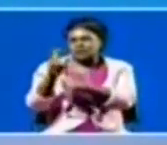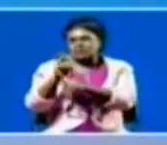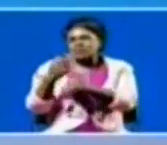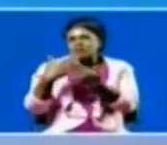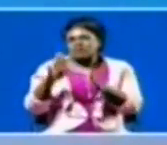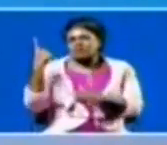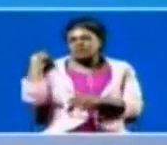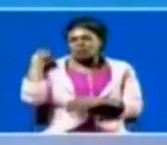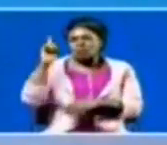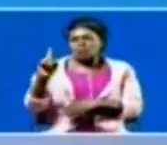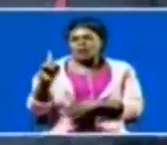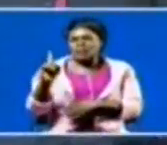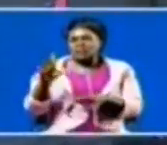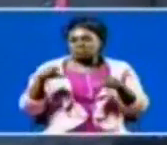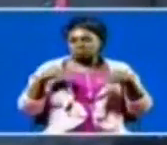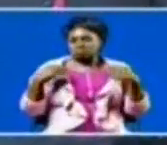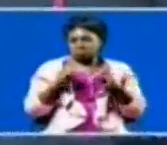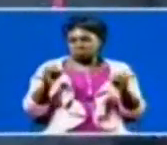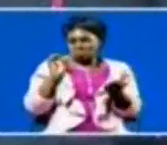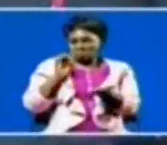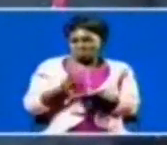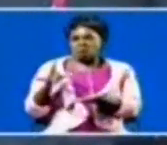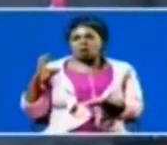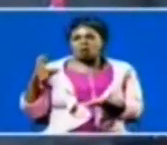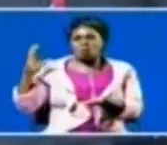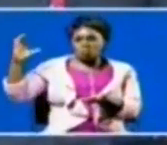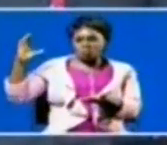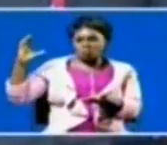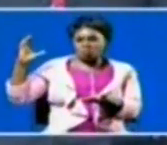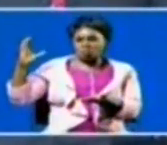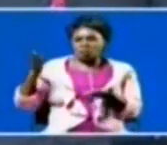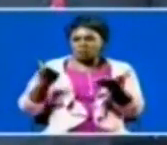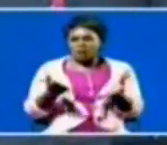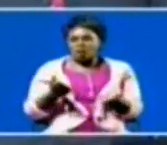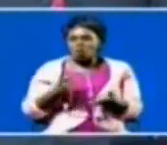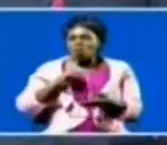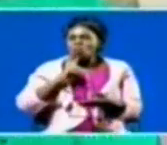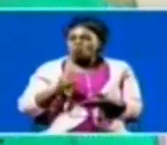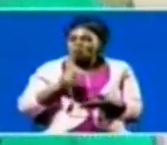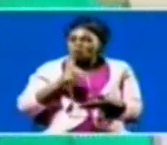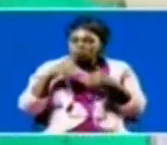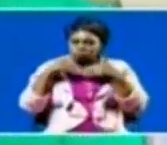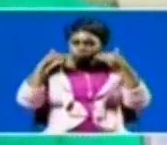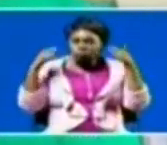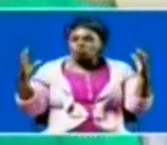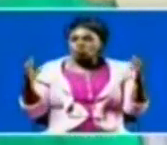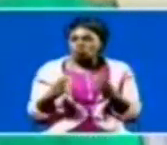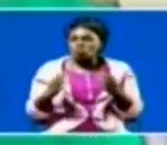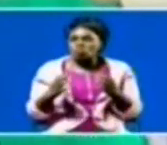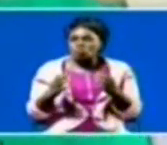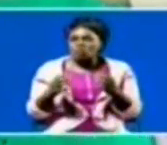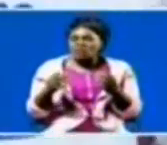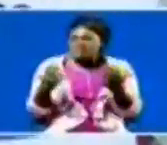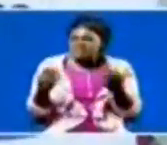league last season has denied claims they sacked manager Dylan Kerr. The team has won Malawi Giants big bullets that Kasarani will not be